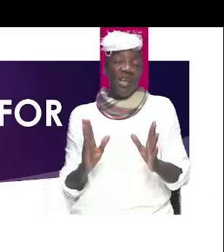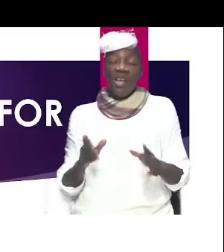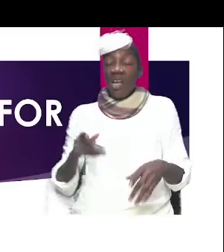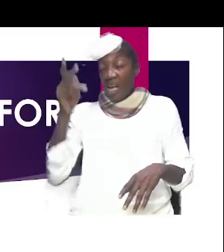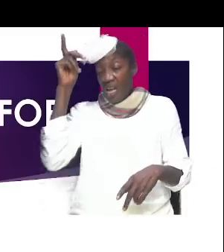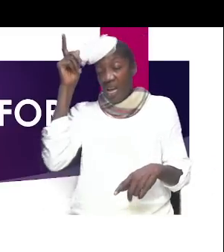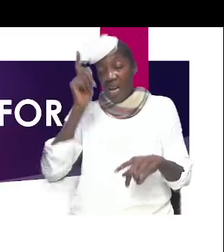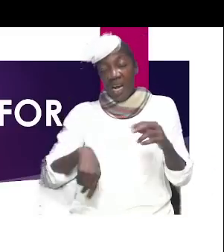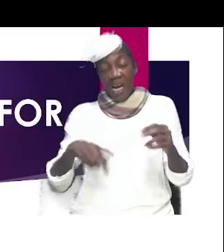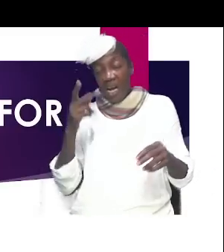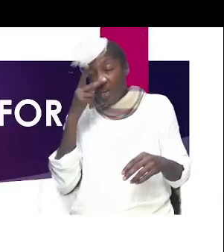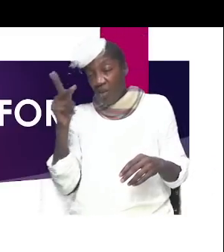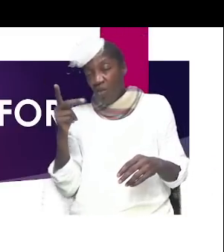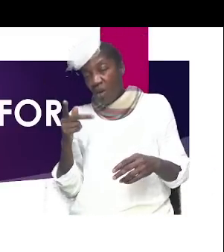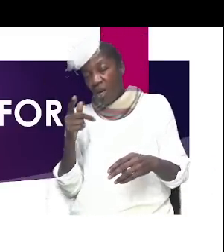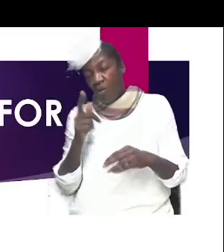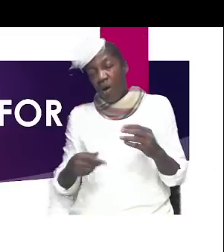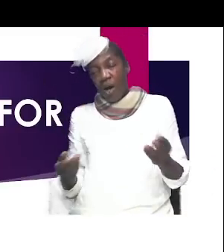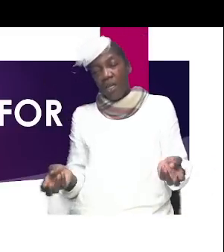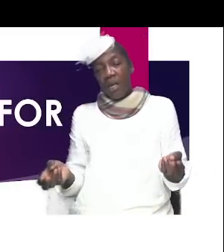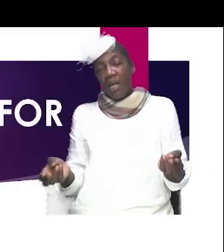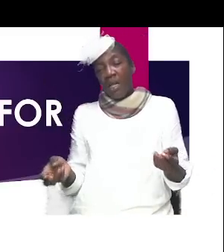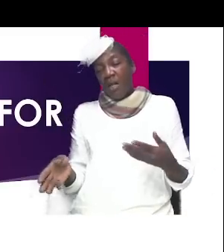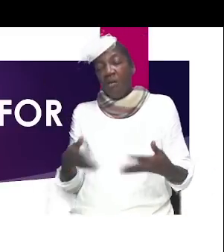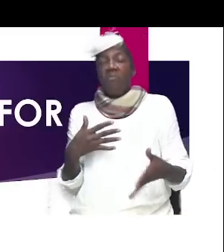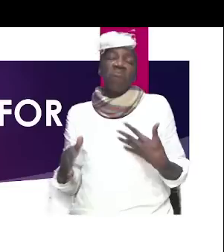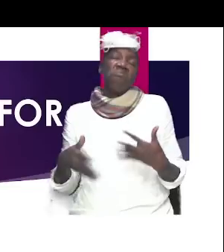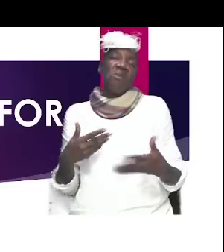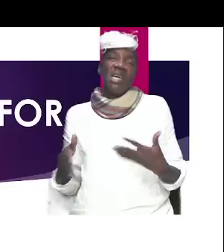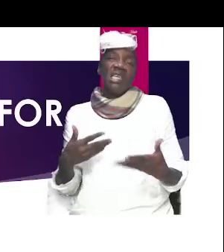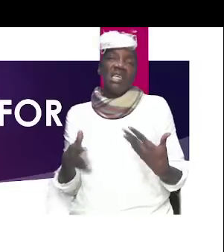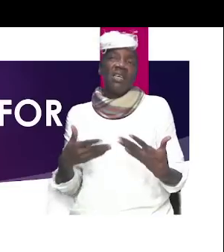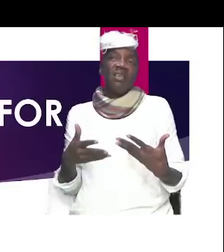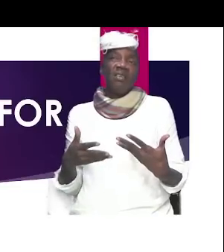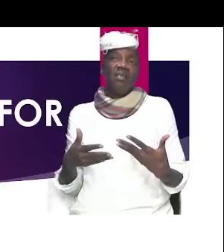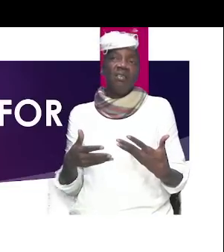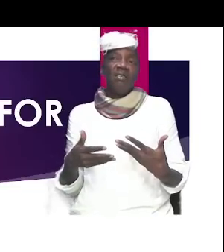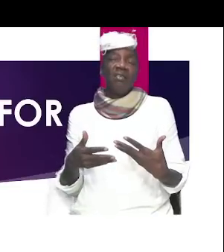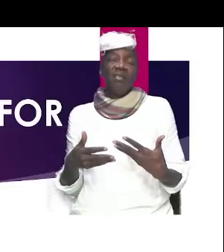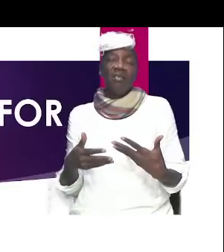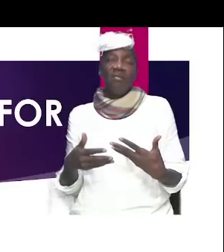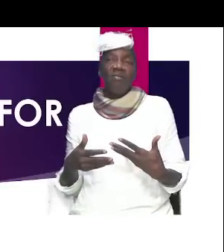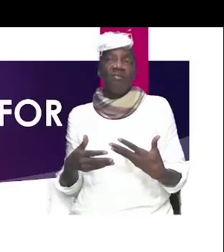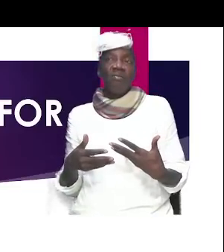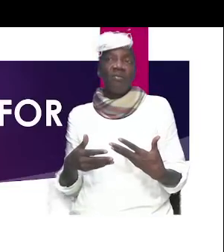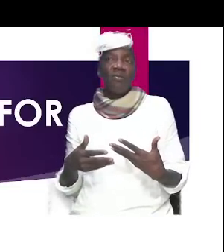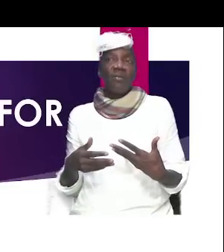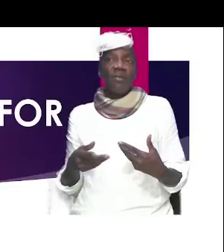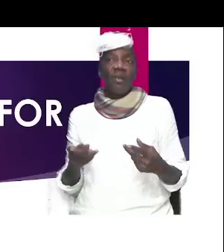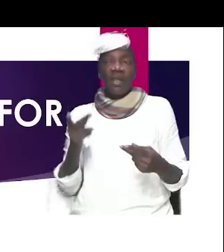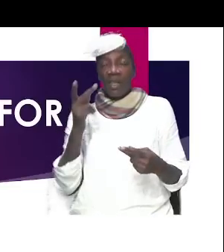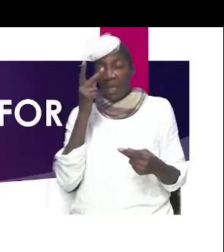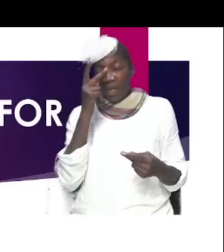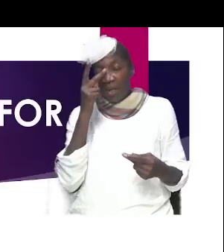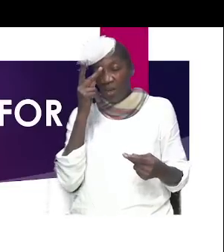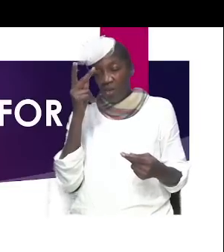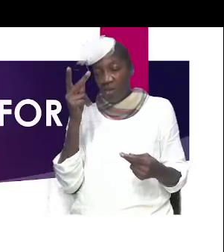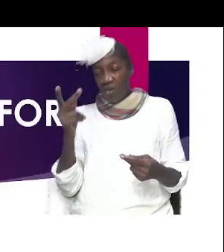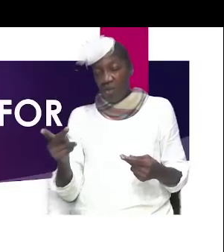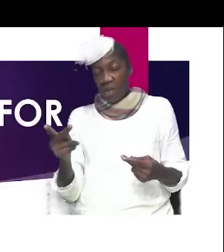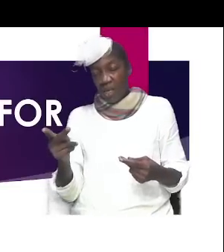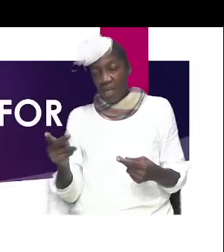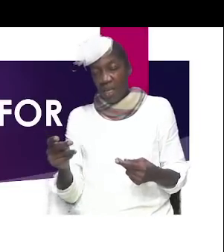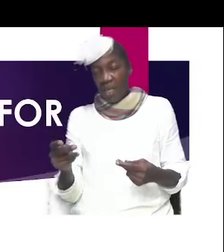Lord is saying, he's not going to be doing that and looking at what is happening on the outside. He's looking at the